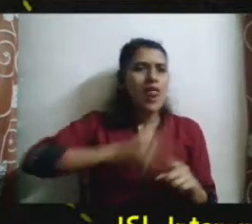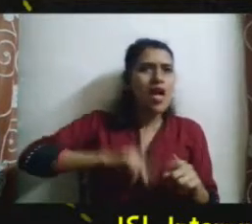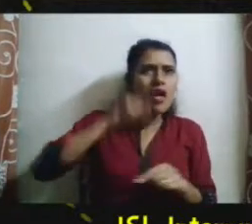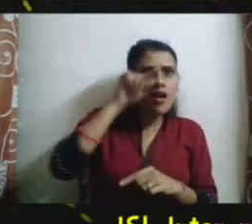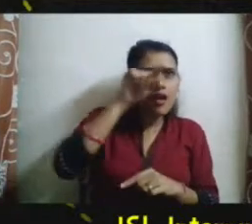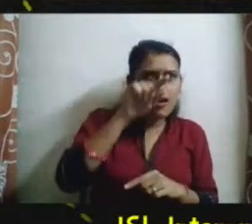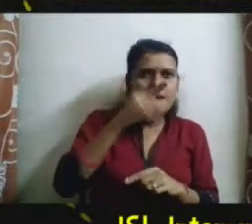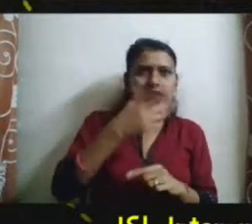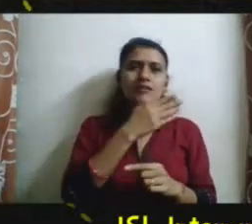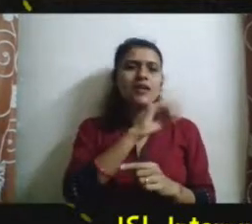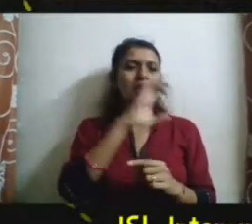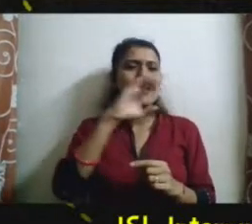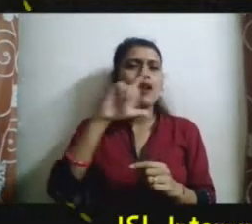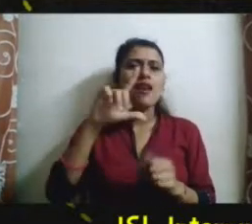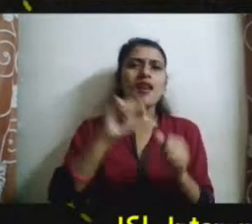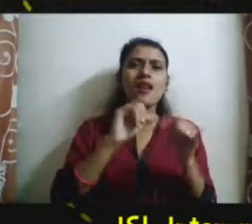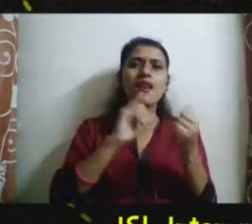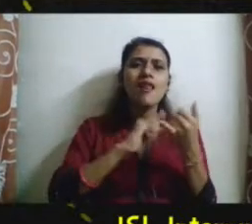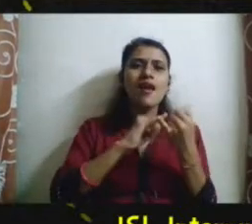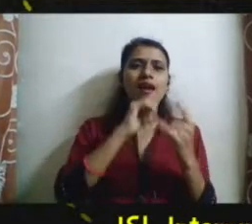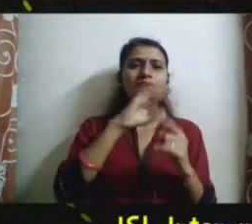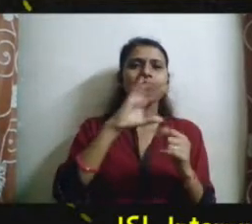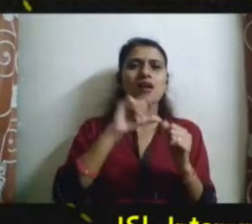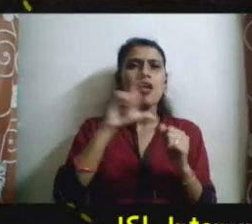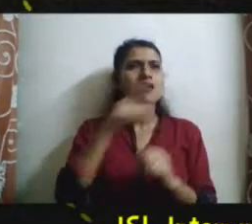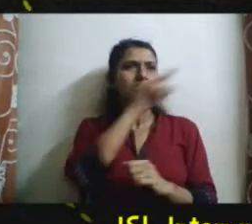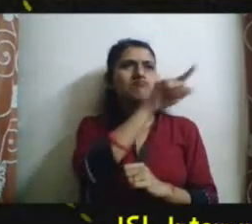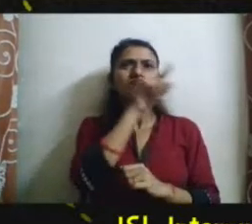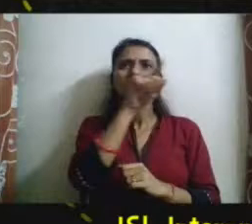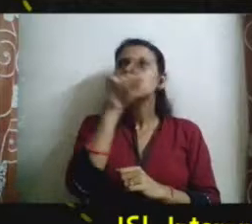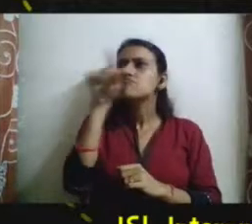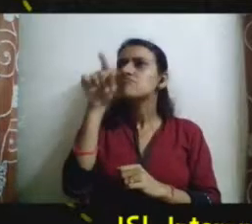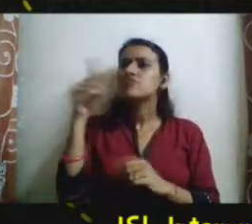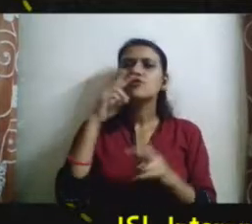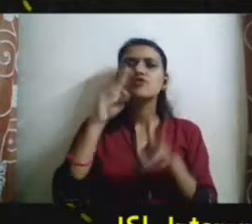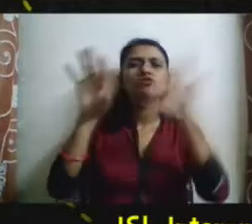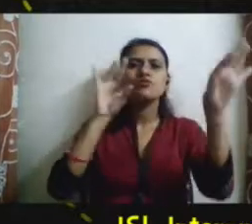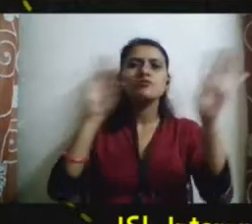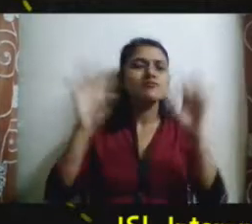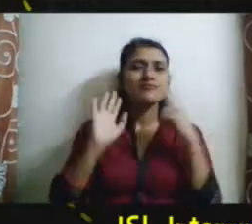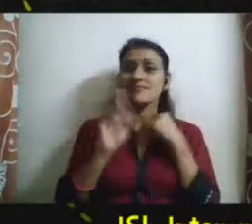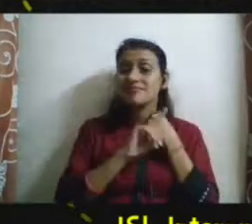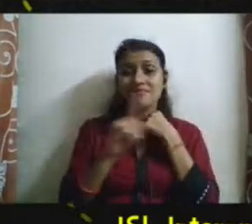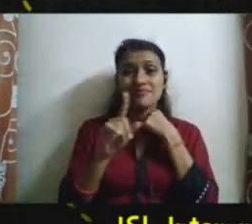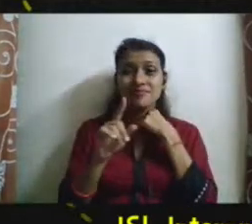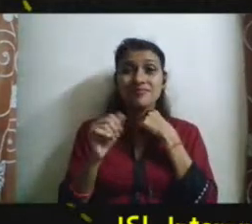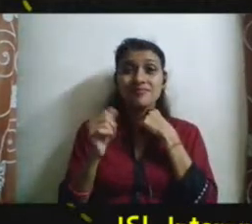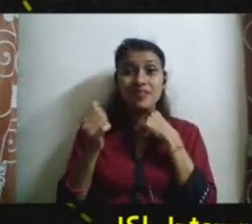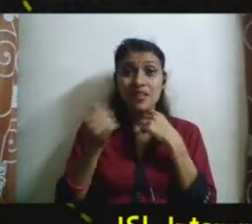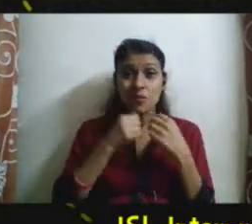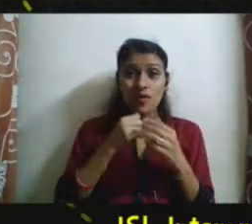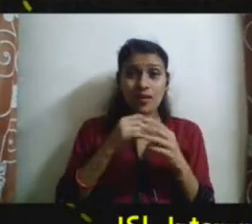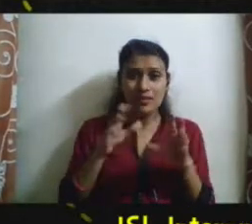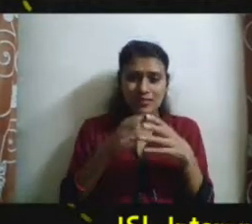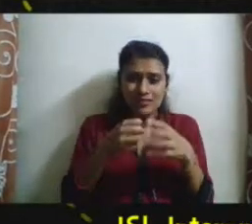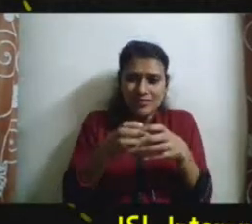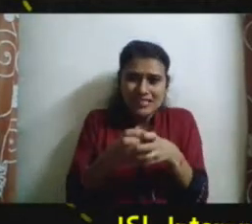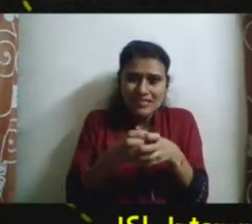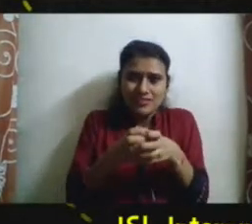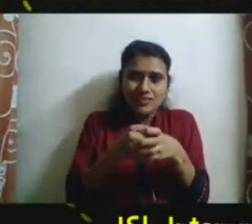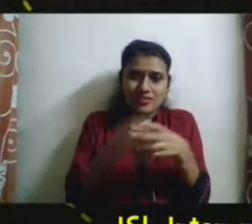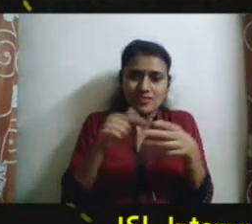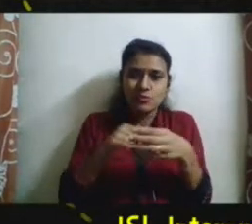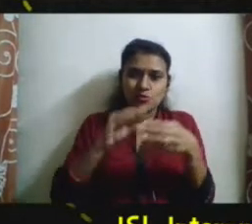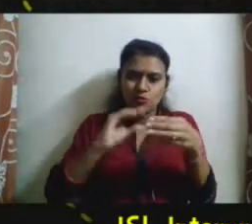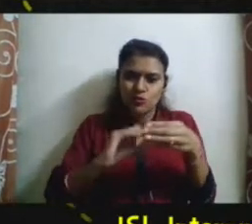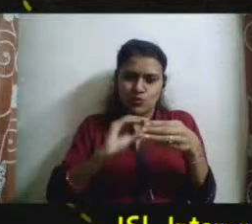it's okay. But in art, there can't be these neat little compartments with tight little lids, or which